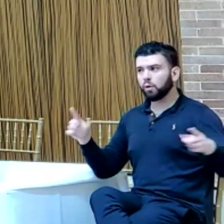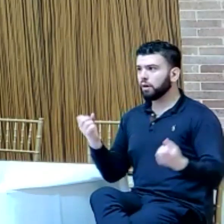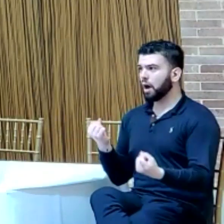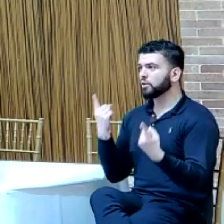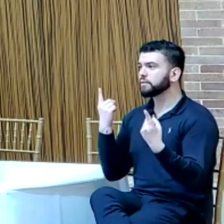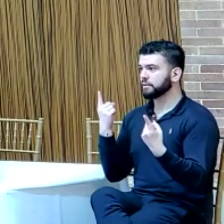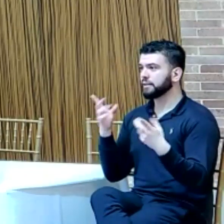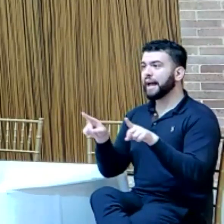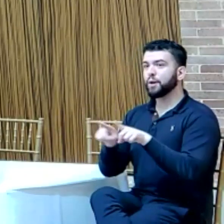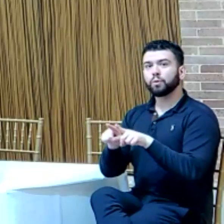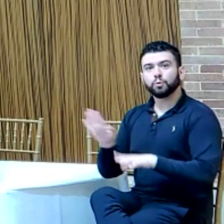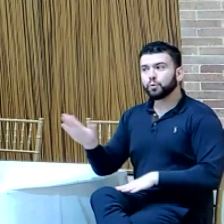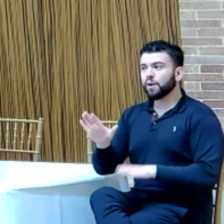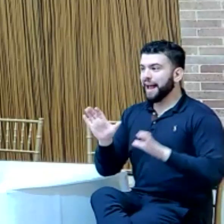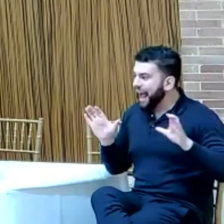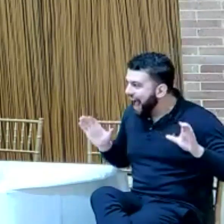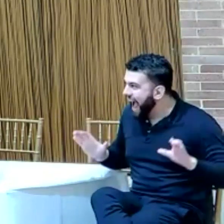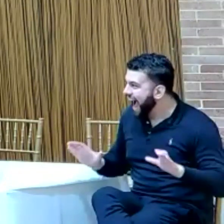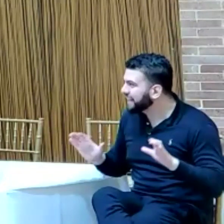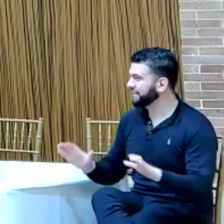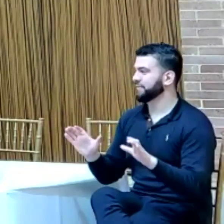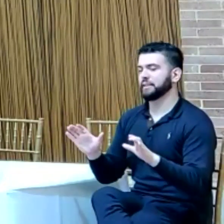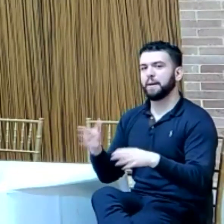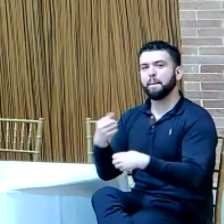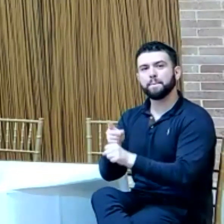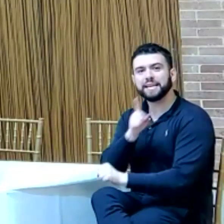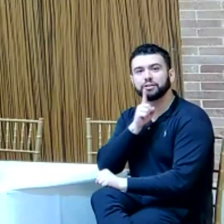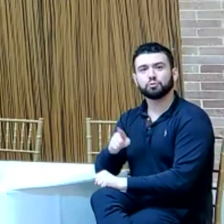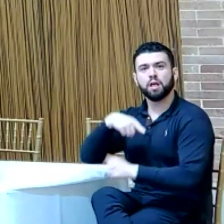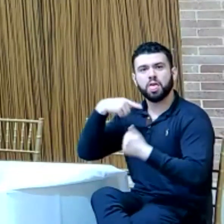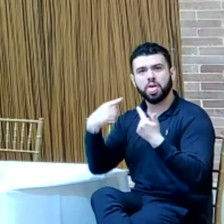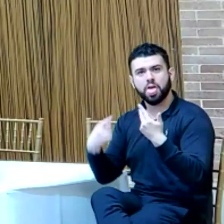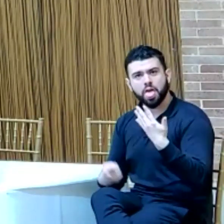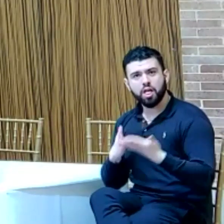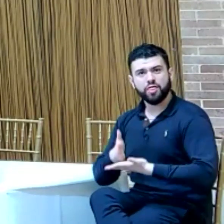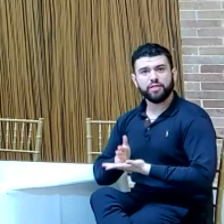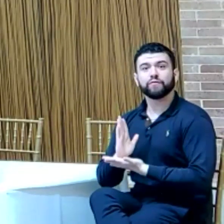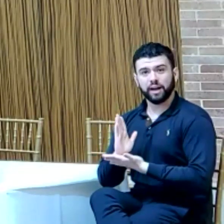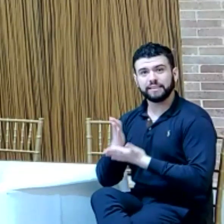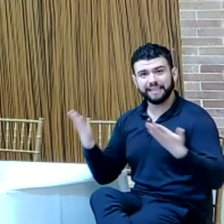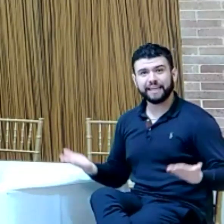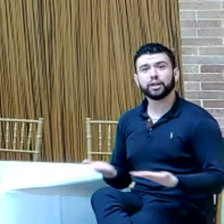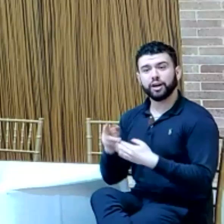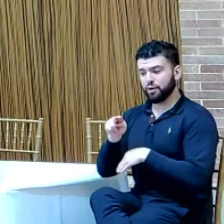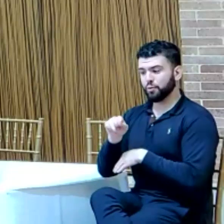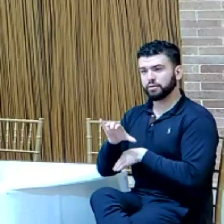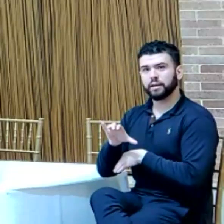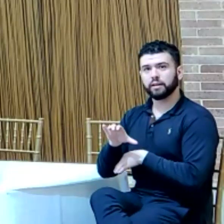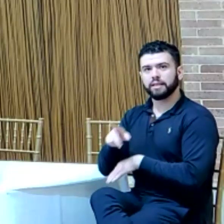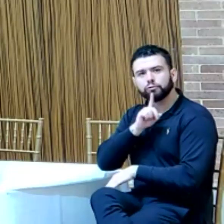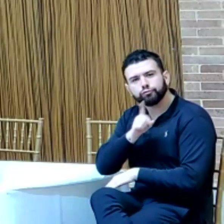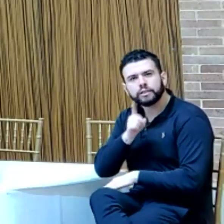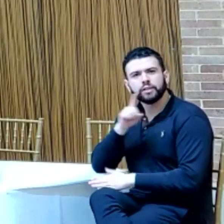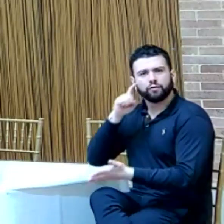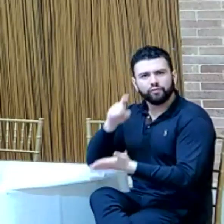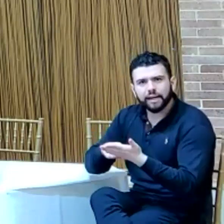are actively making sure that those rights that you have here in New York are actually recognized and